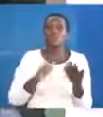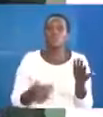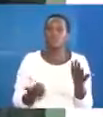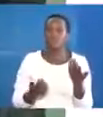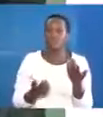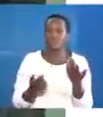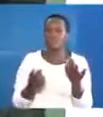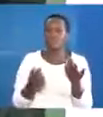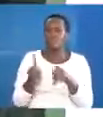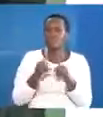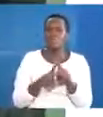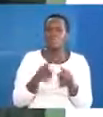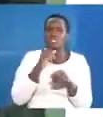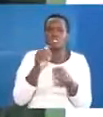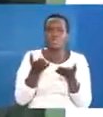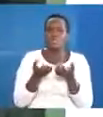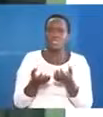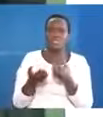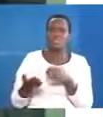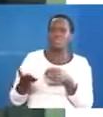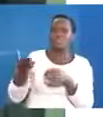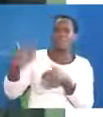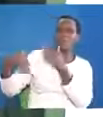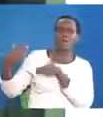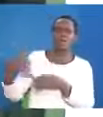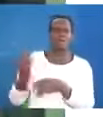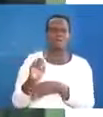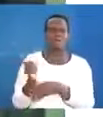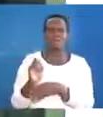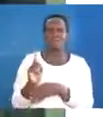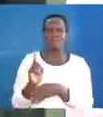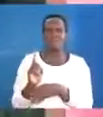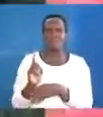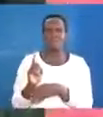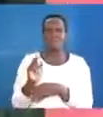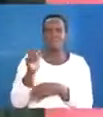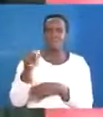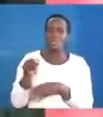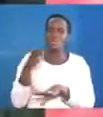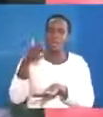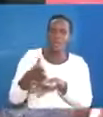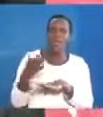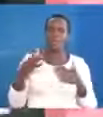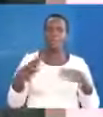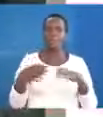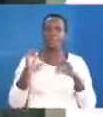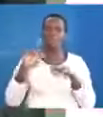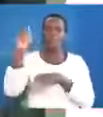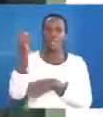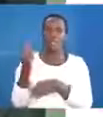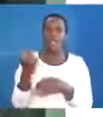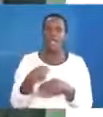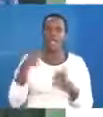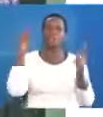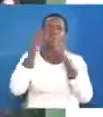to go back in this. It's a legacy we want to bequeath to the people of Kenya, to unite the people so